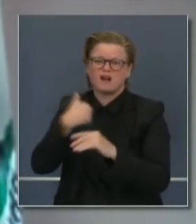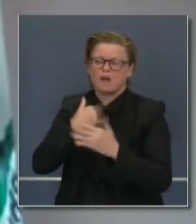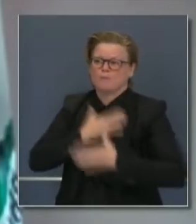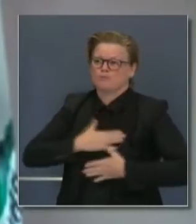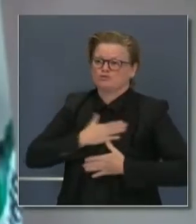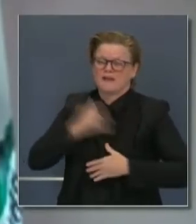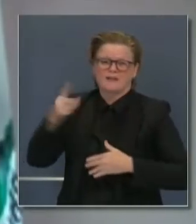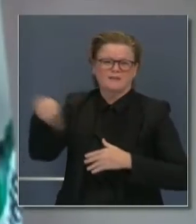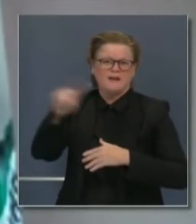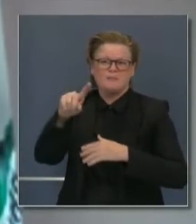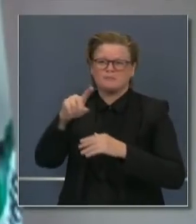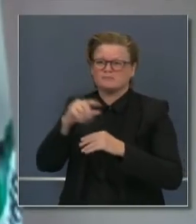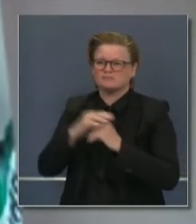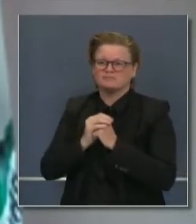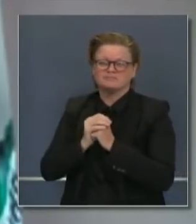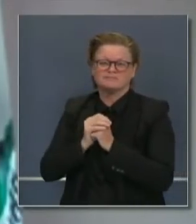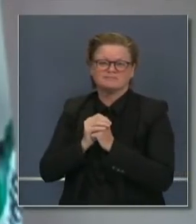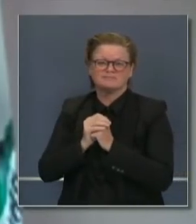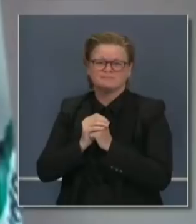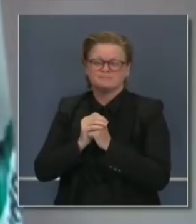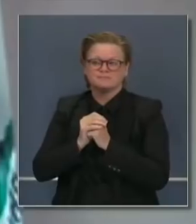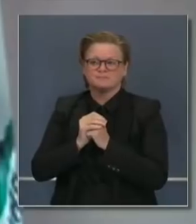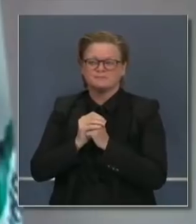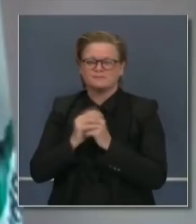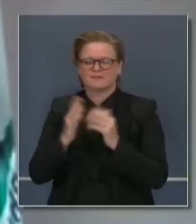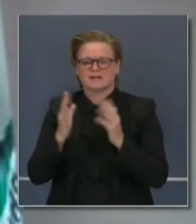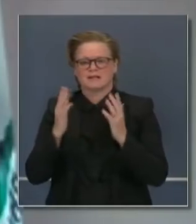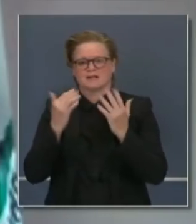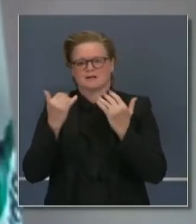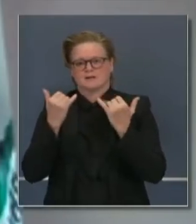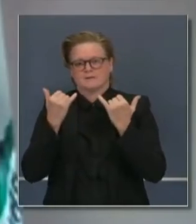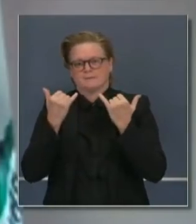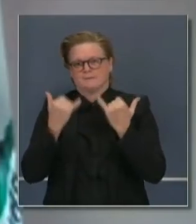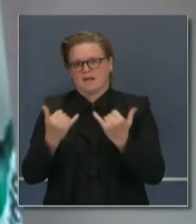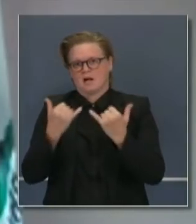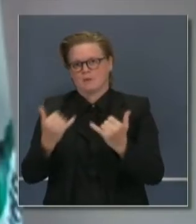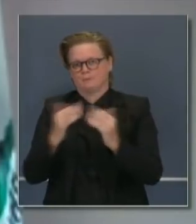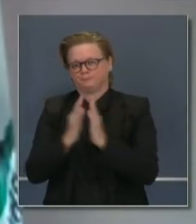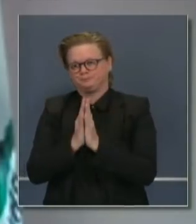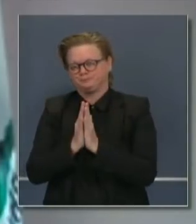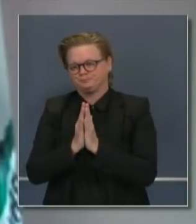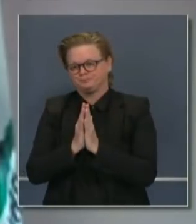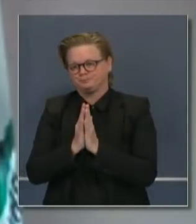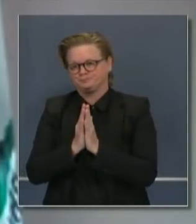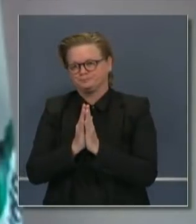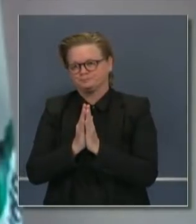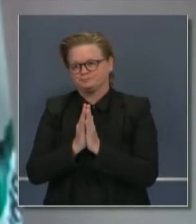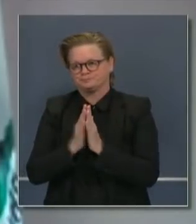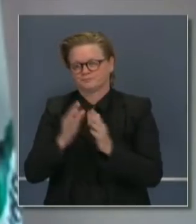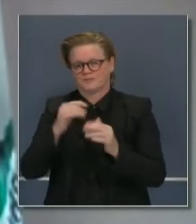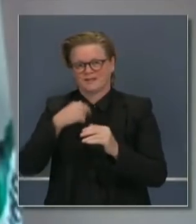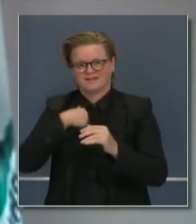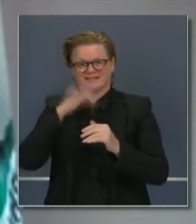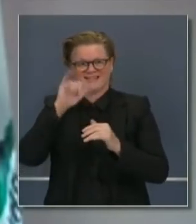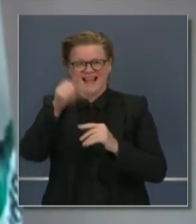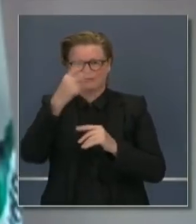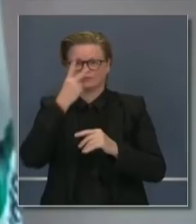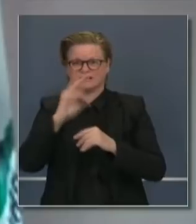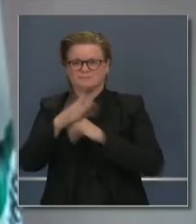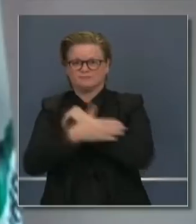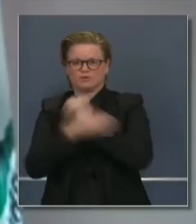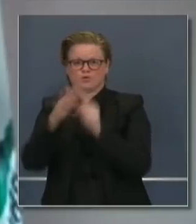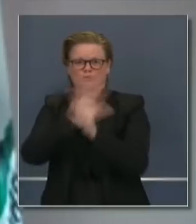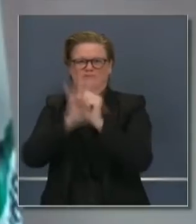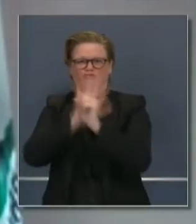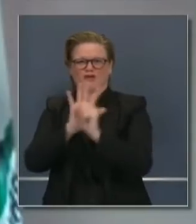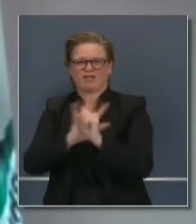otherwise done with COVID transmission. Now, as we move into the regional stay-at-home order, this advisory moves to